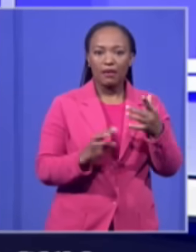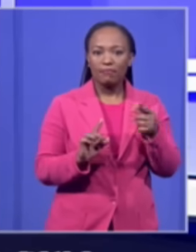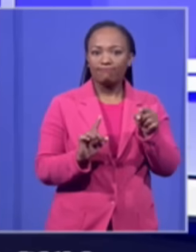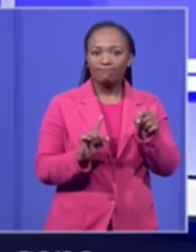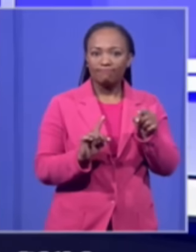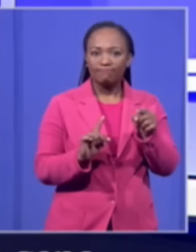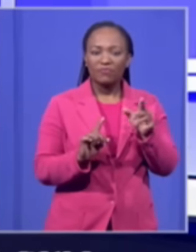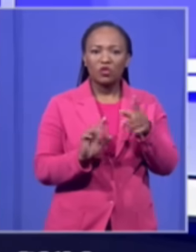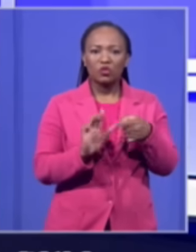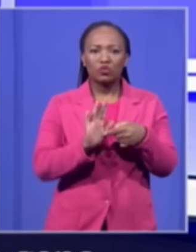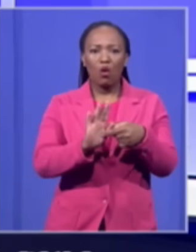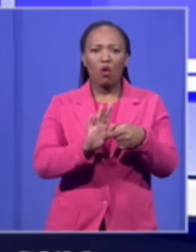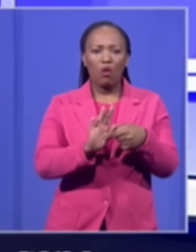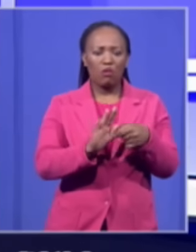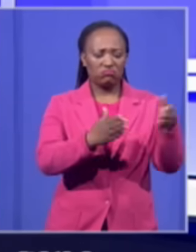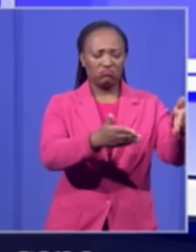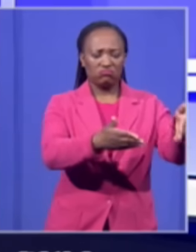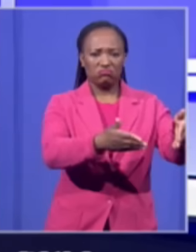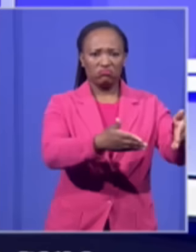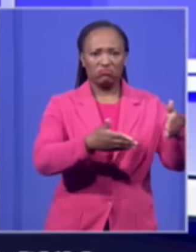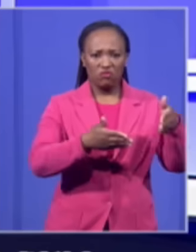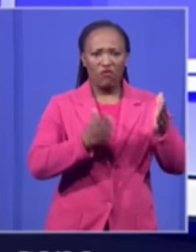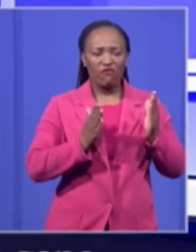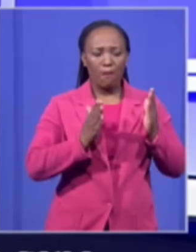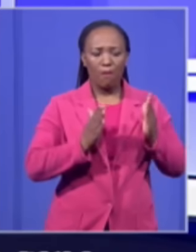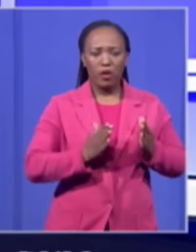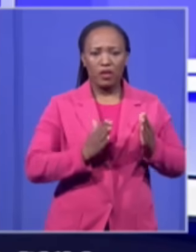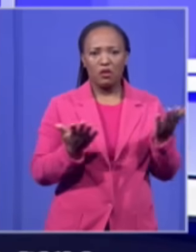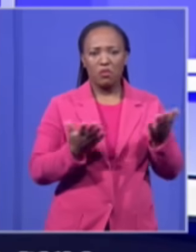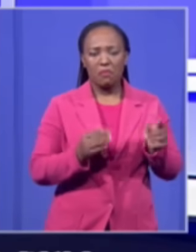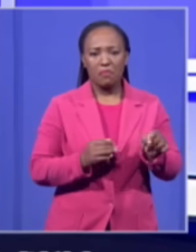seng boteng kwa go ntshitsweng gone masaledi a kgaitsedi ye.